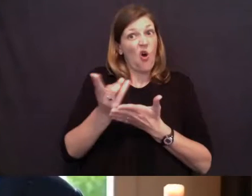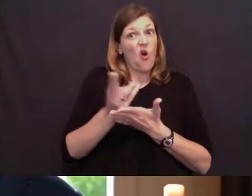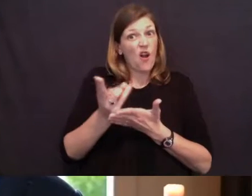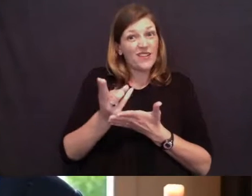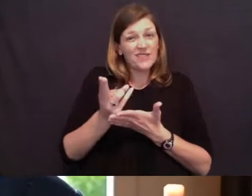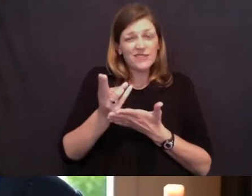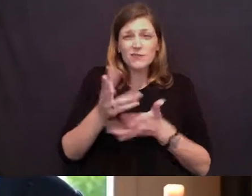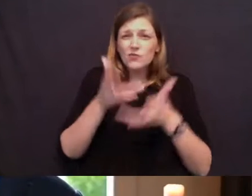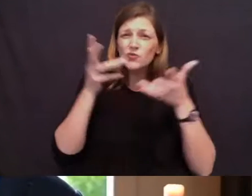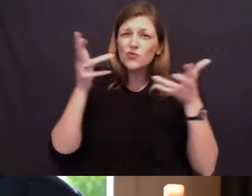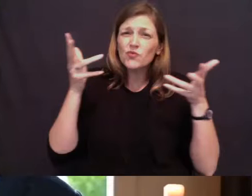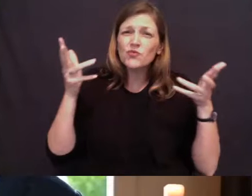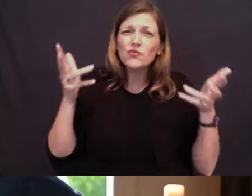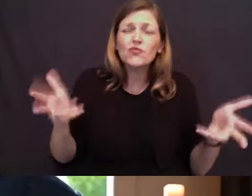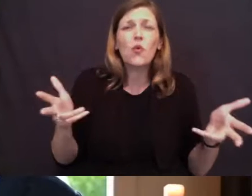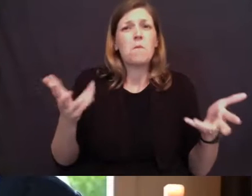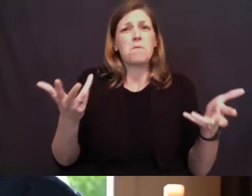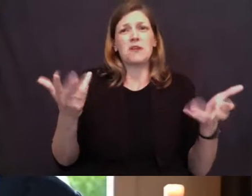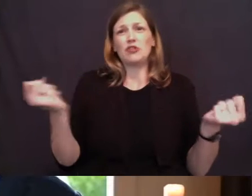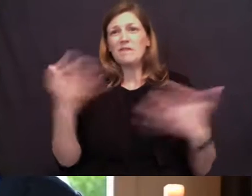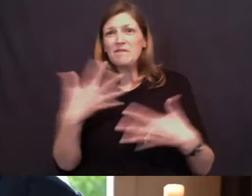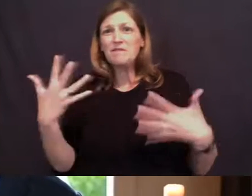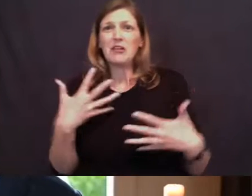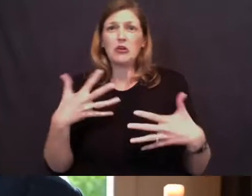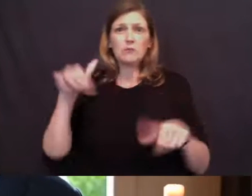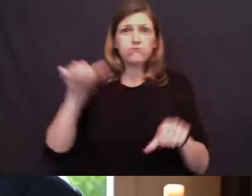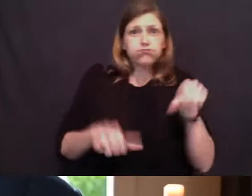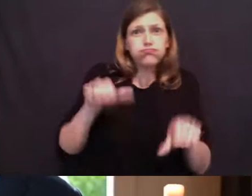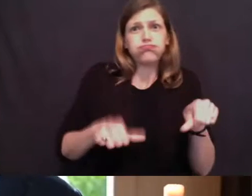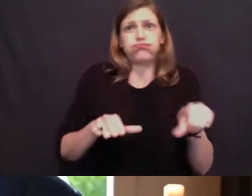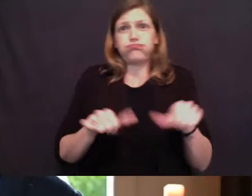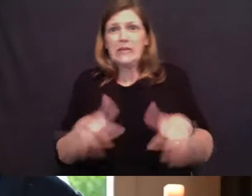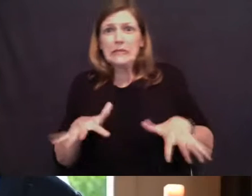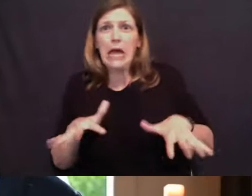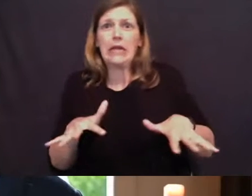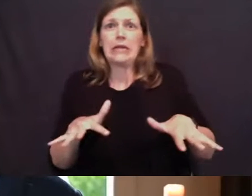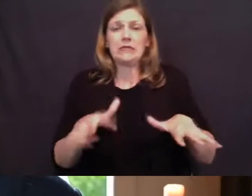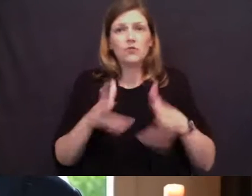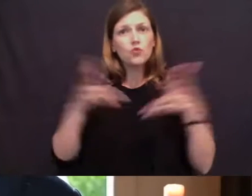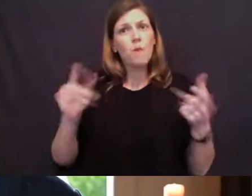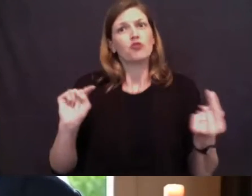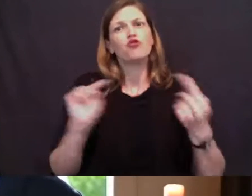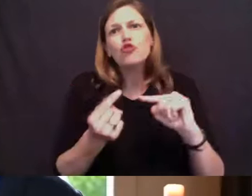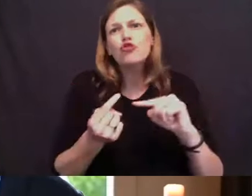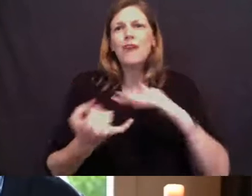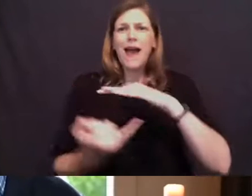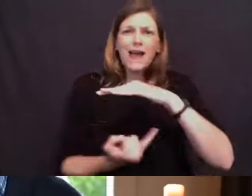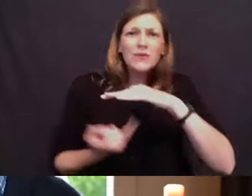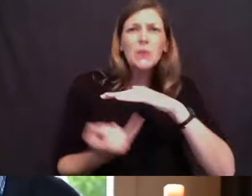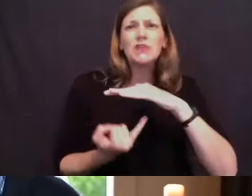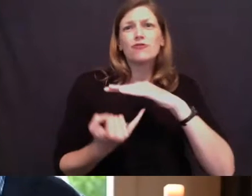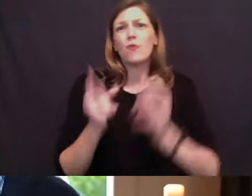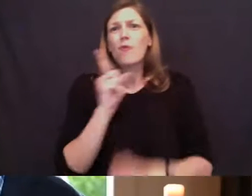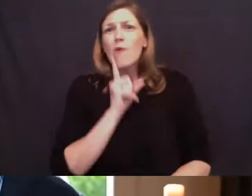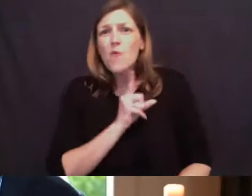so much uncertainty. There is so much fear. There's so much anxiety. There is so much hurt, isolation, loneliness.